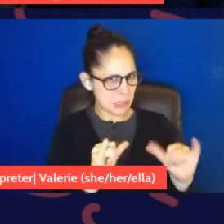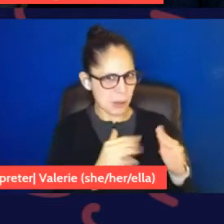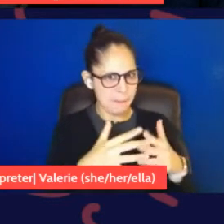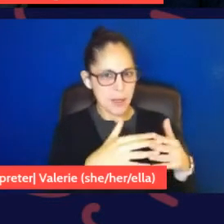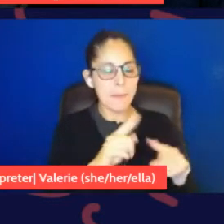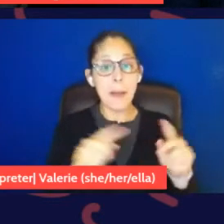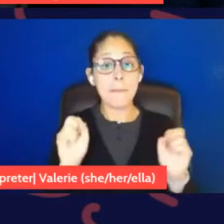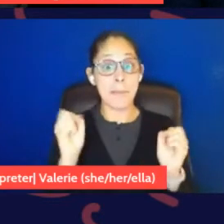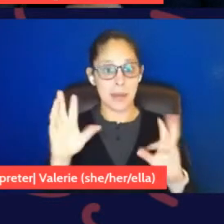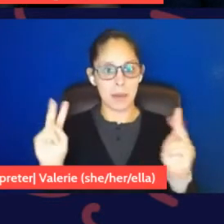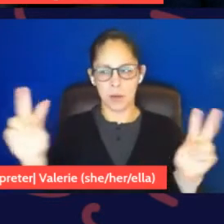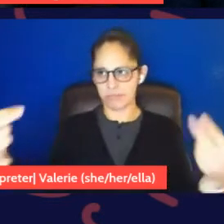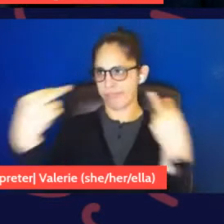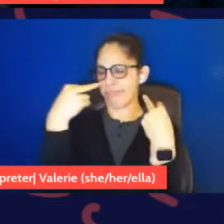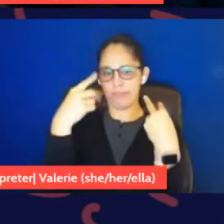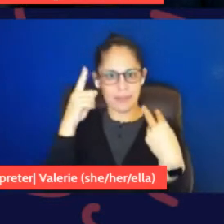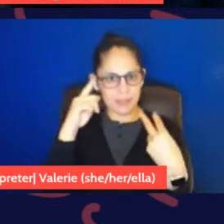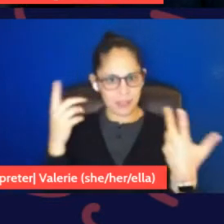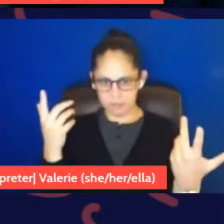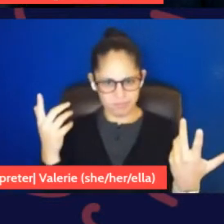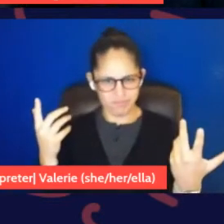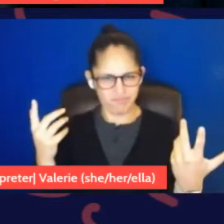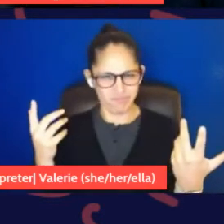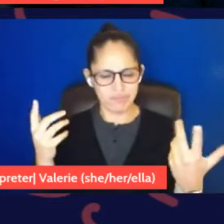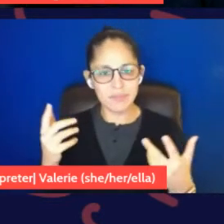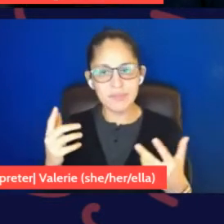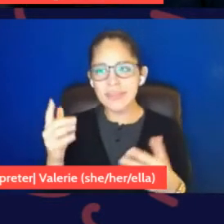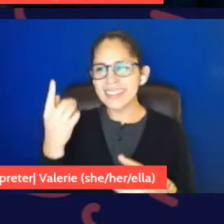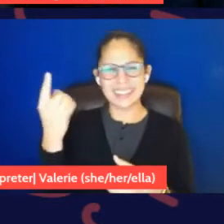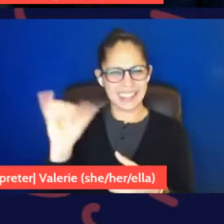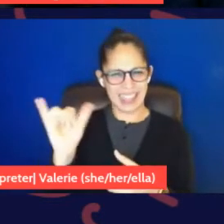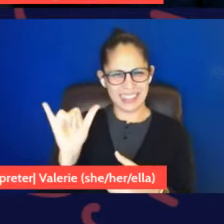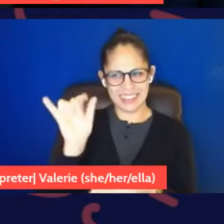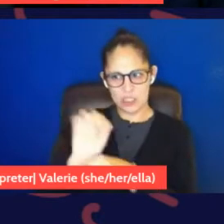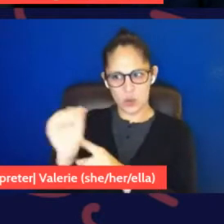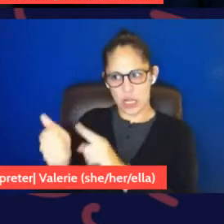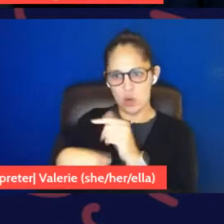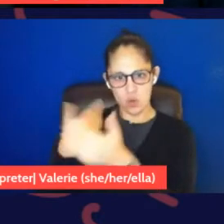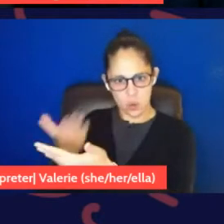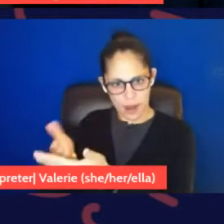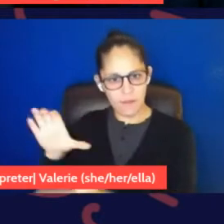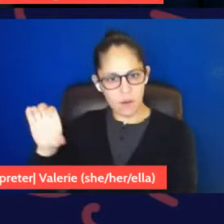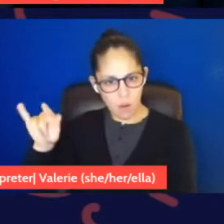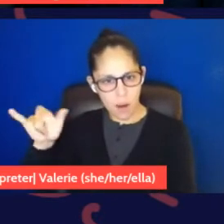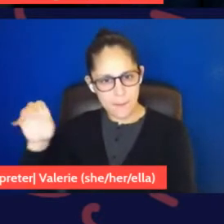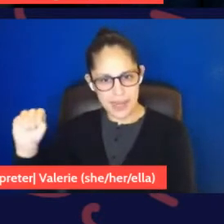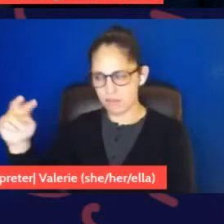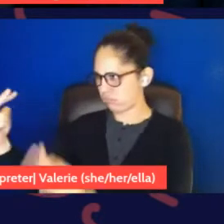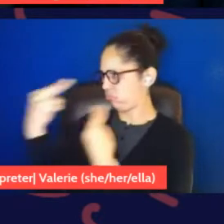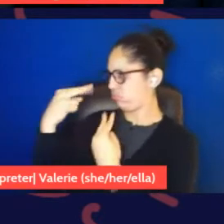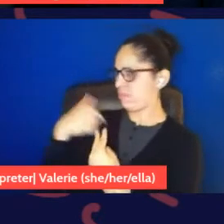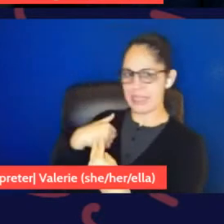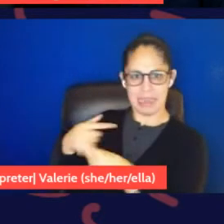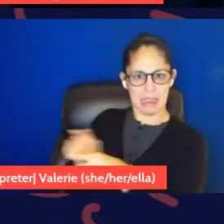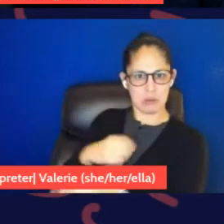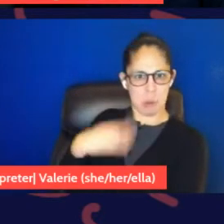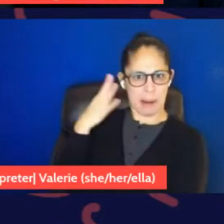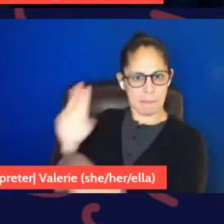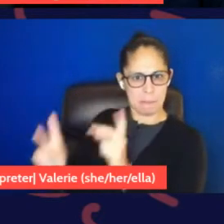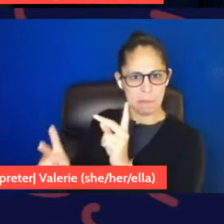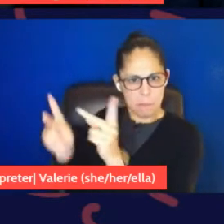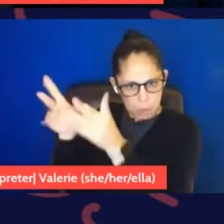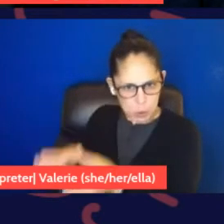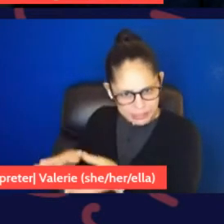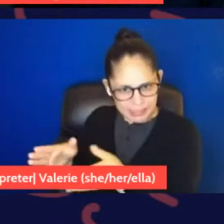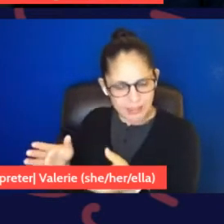you go back to Colombia and you get made fun of because you're a gringa and you are here, and then you're not quite fitting in with what's going on